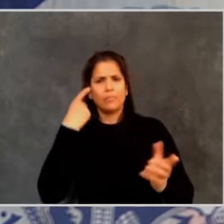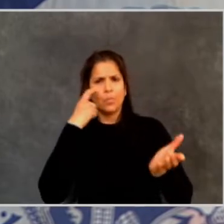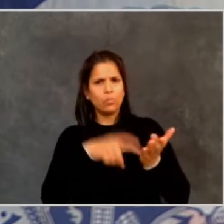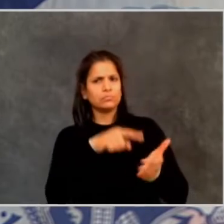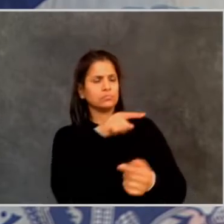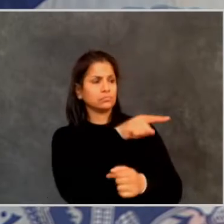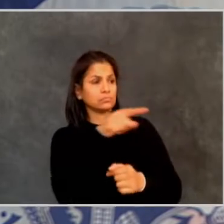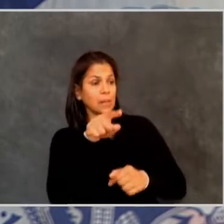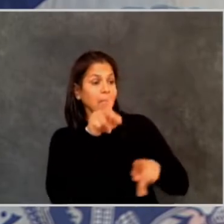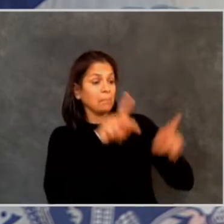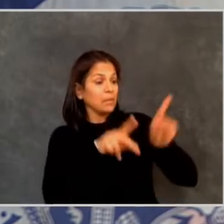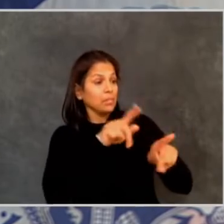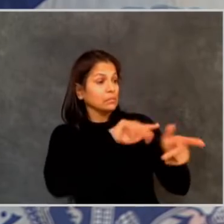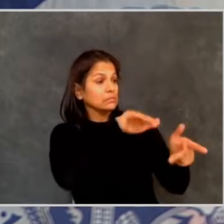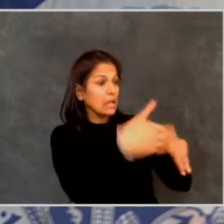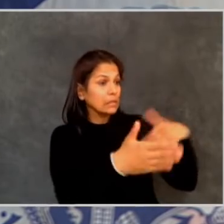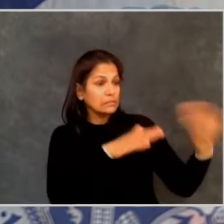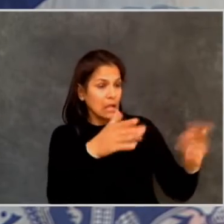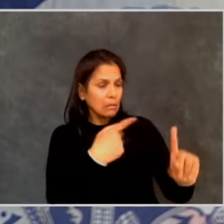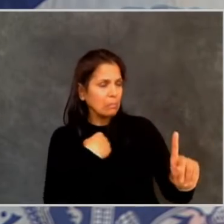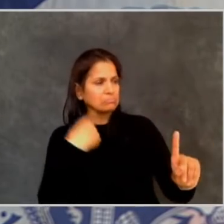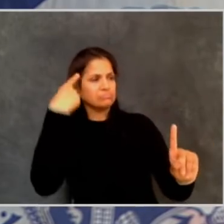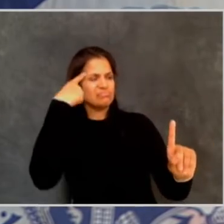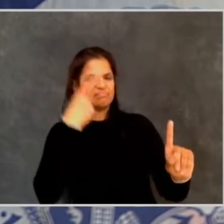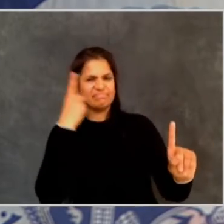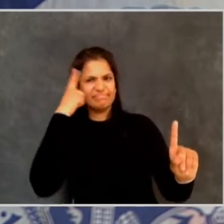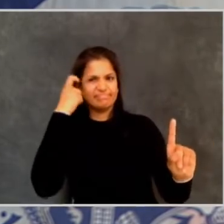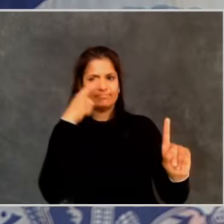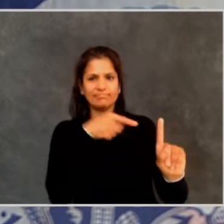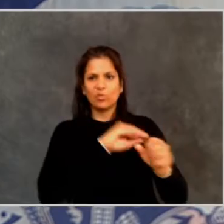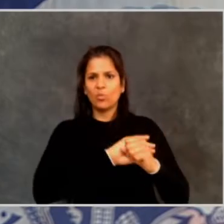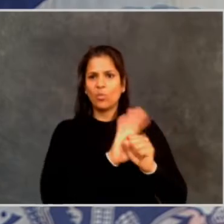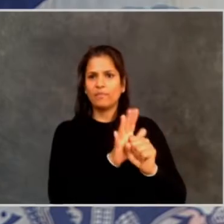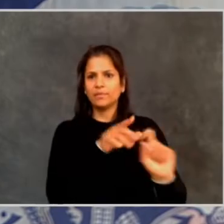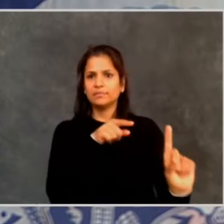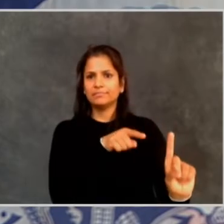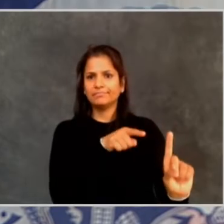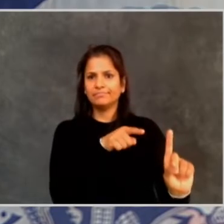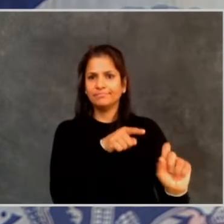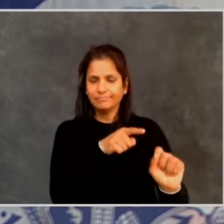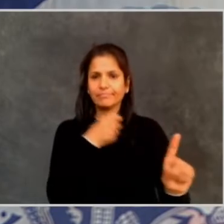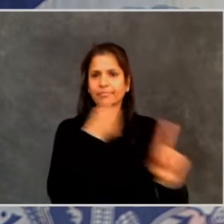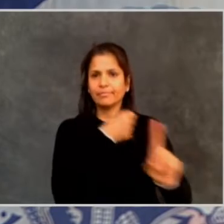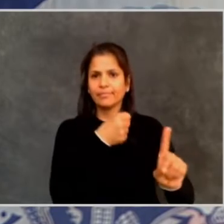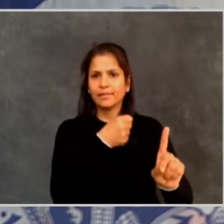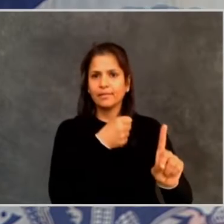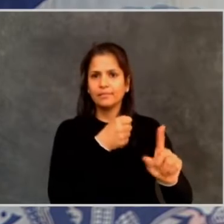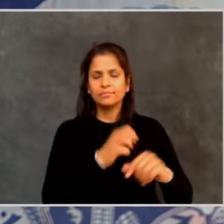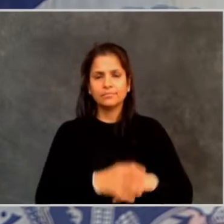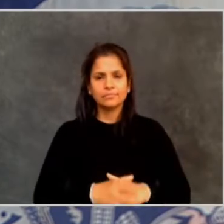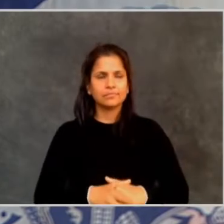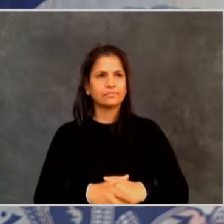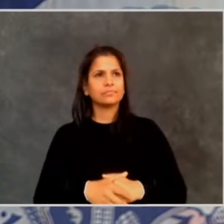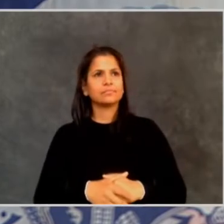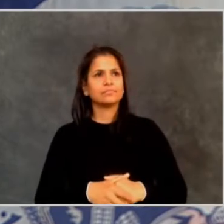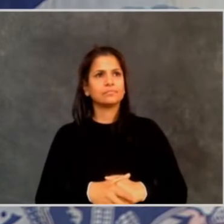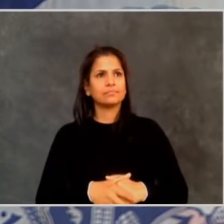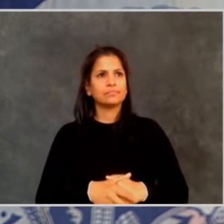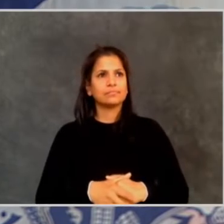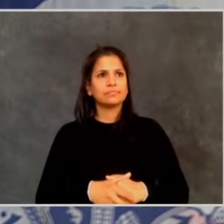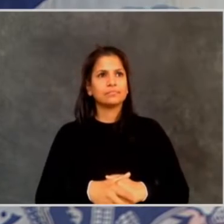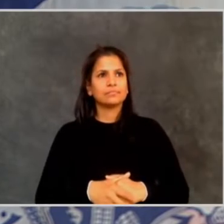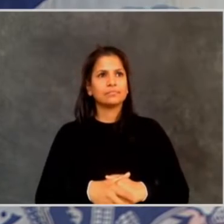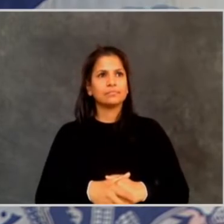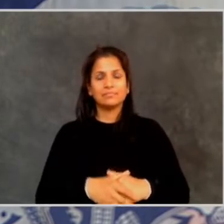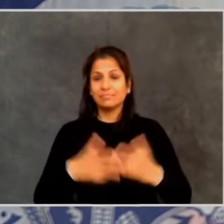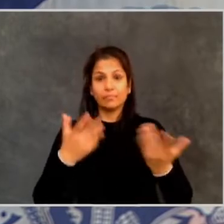I'm saying stabilization because I think it's fair to say that the hospital admissions numbers and people going